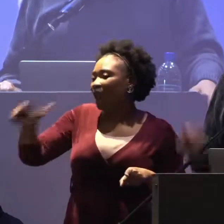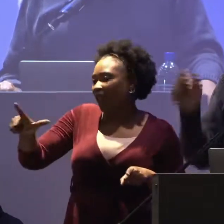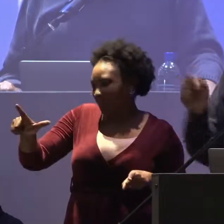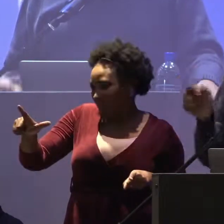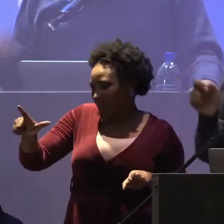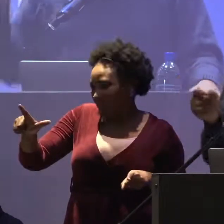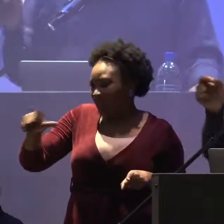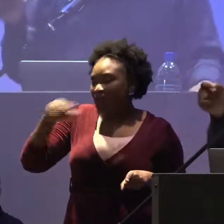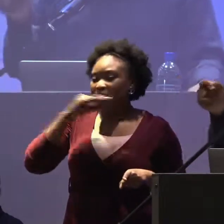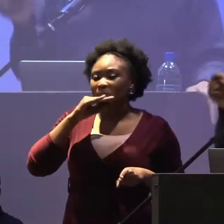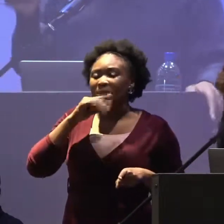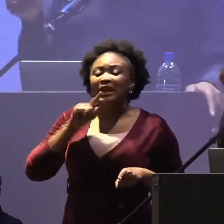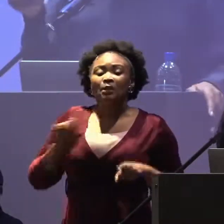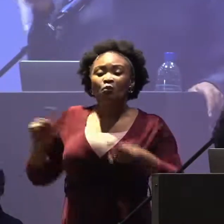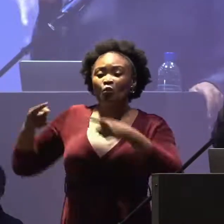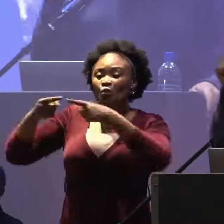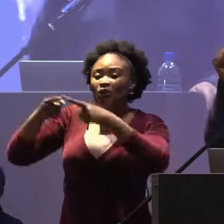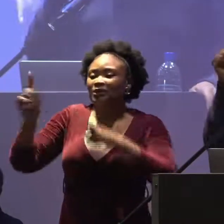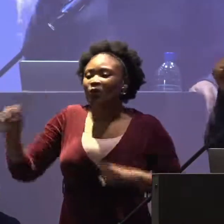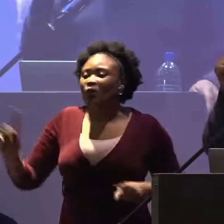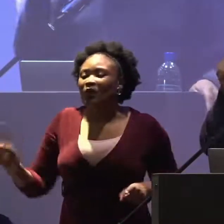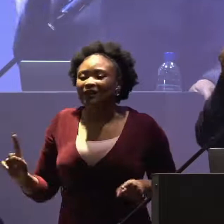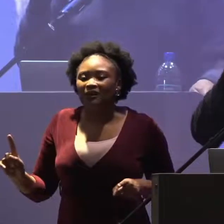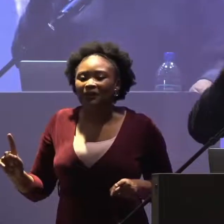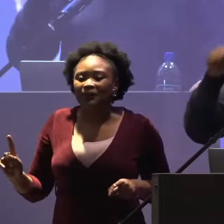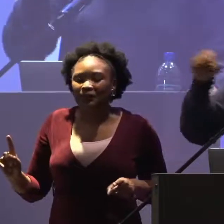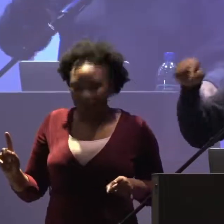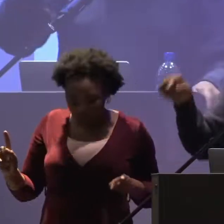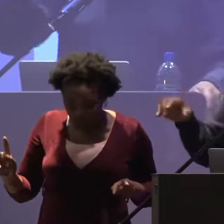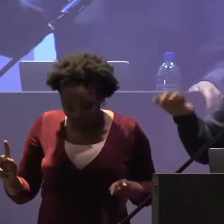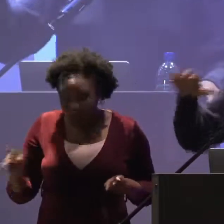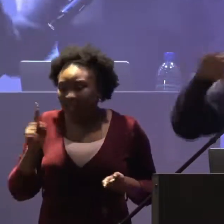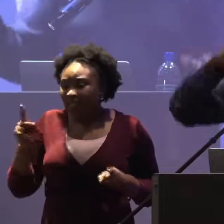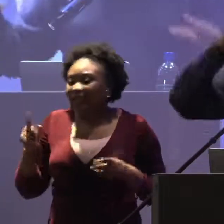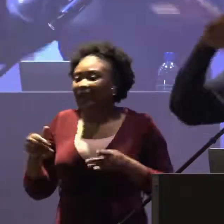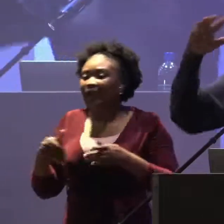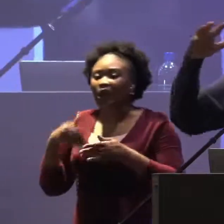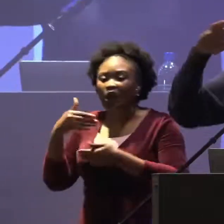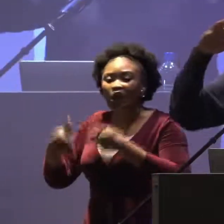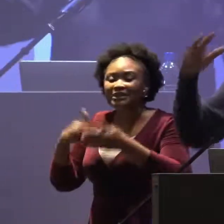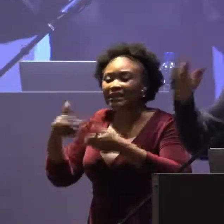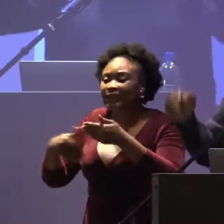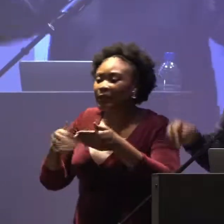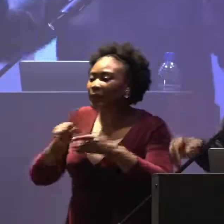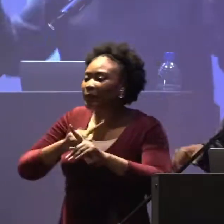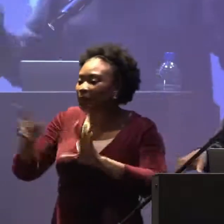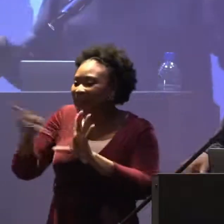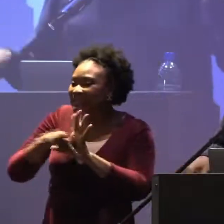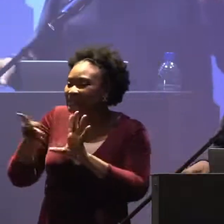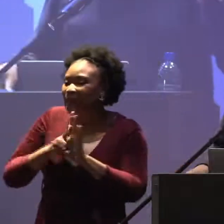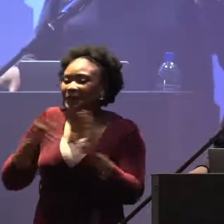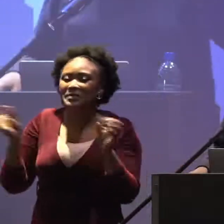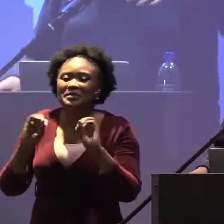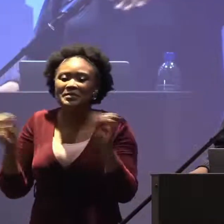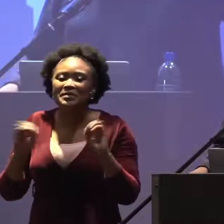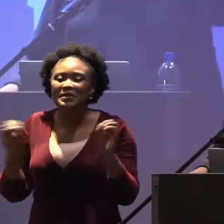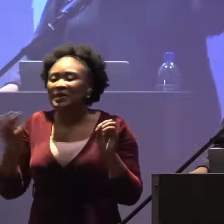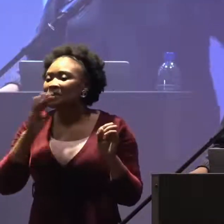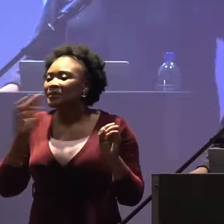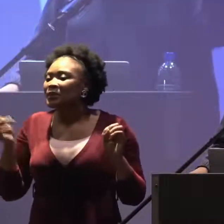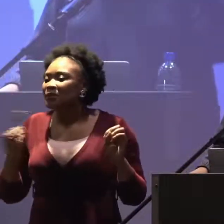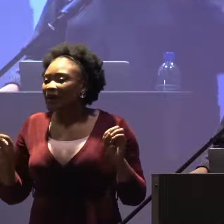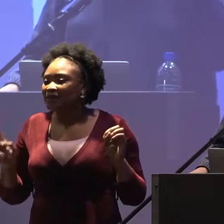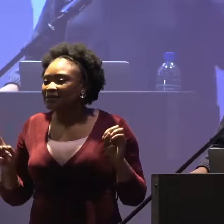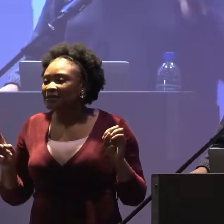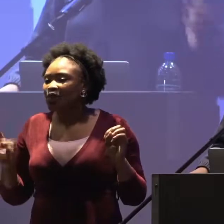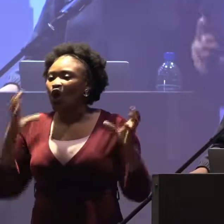And the point I'm trying to make is that their continued non-participation at this level can only lead to the type